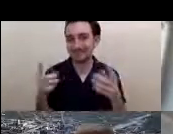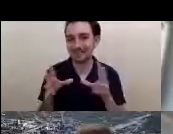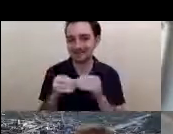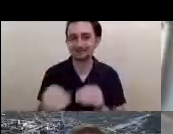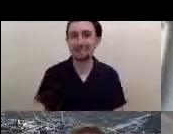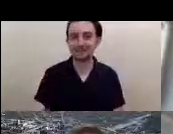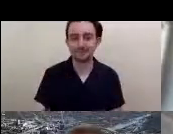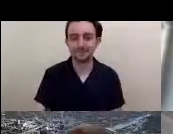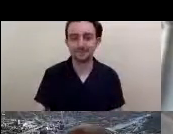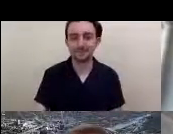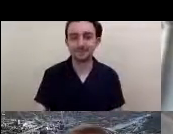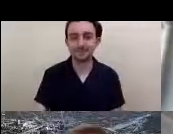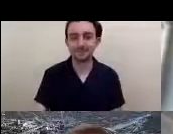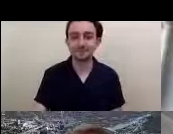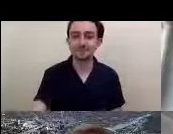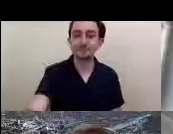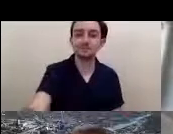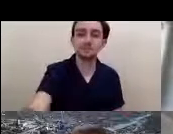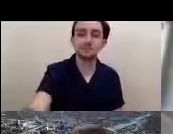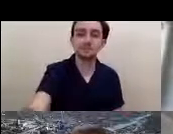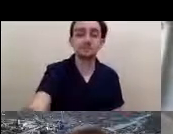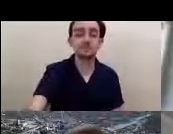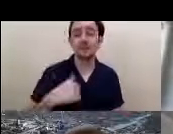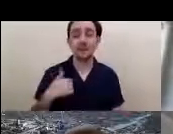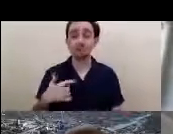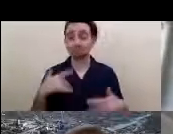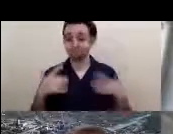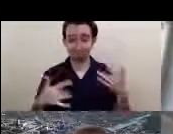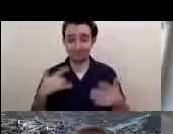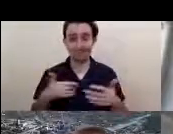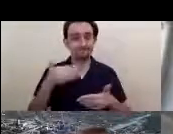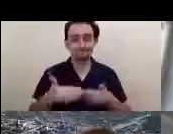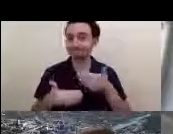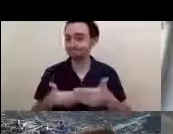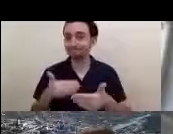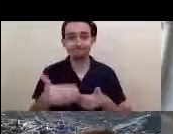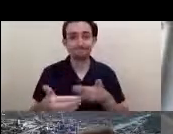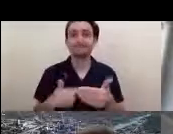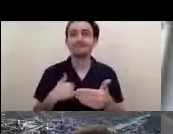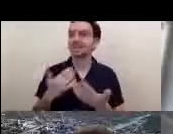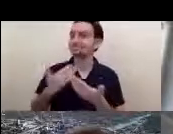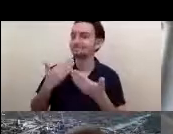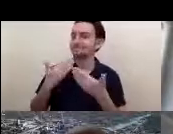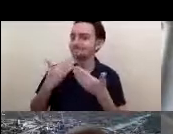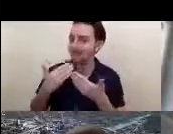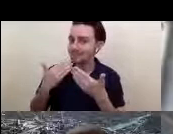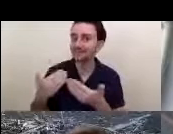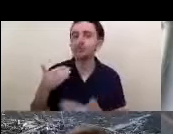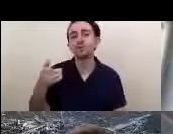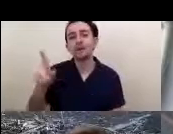that we're marching along, and I am so grateful to Kevin